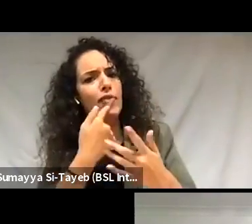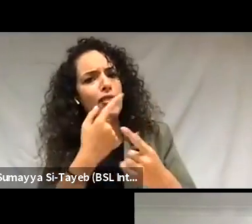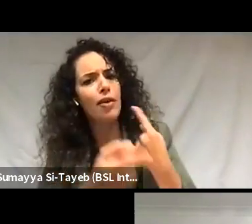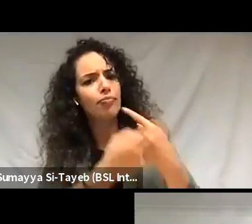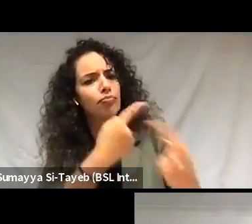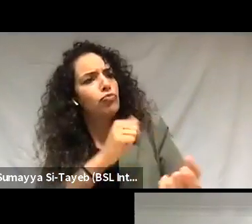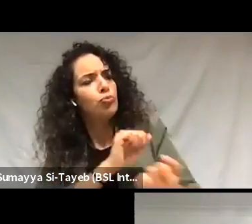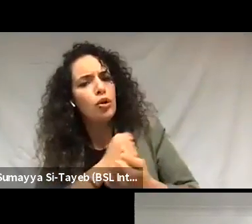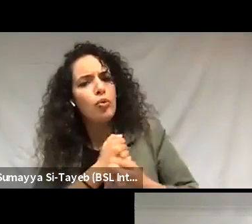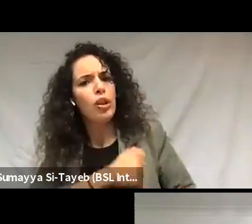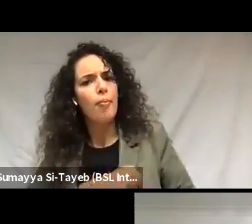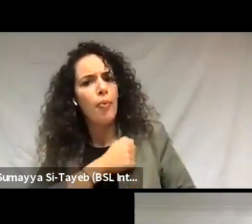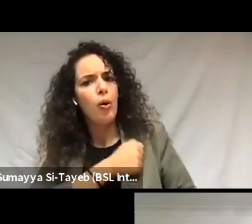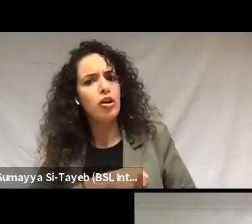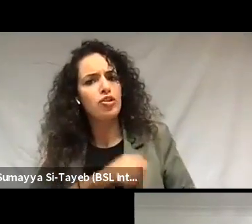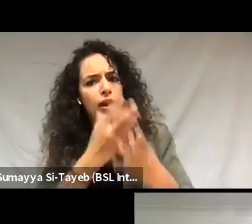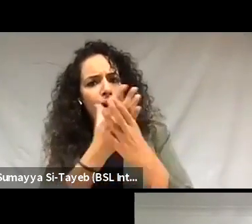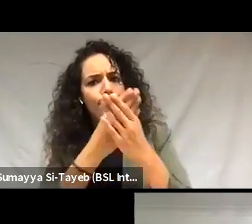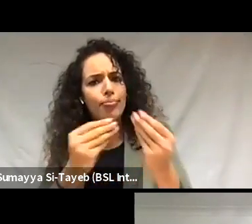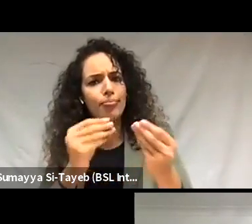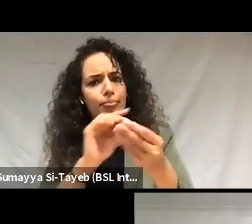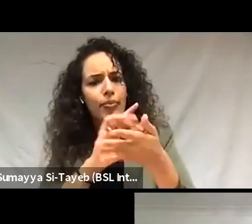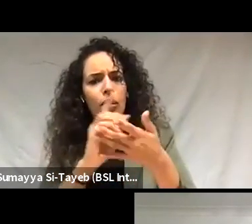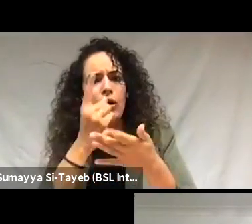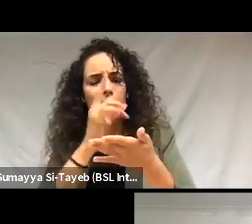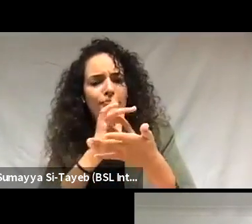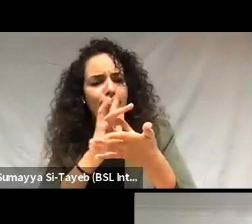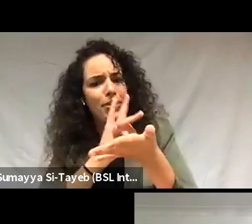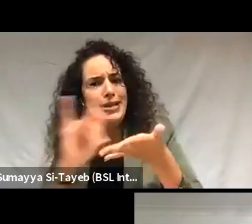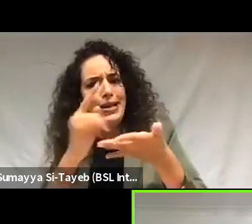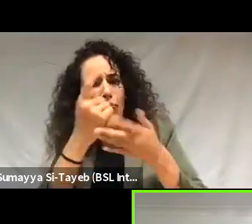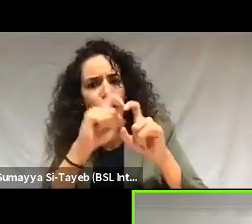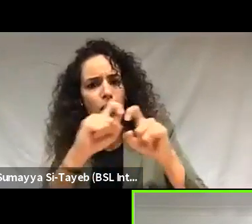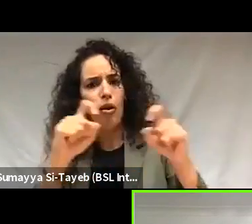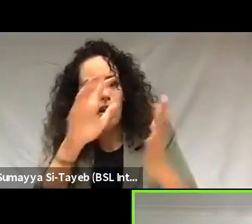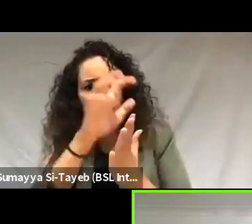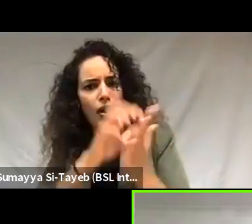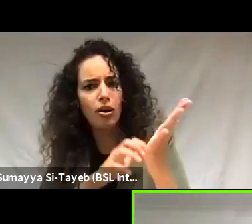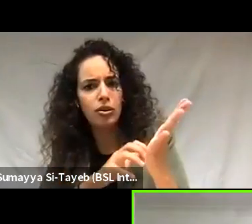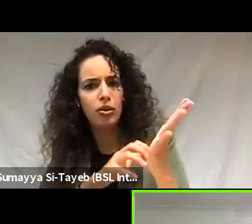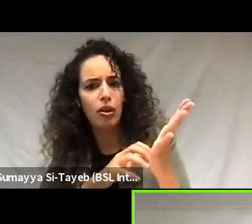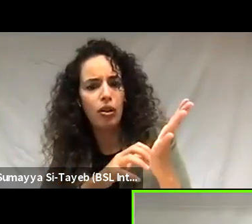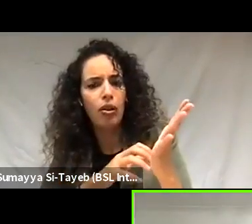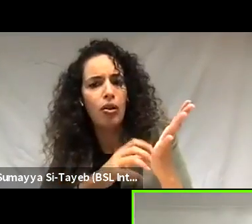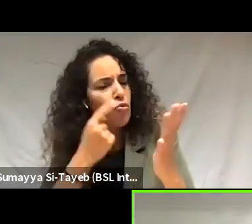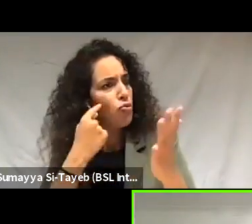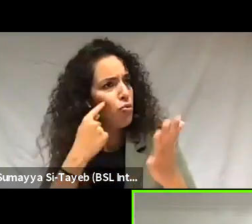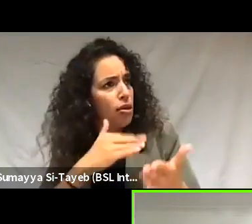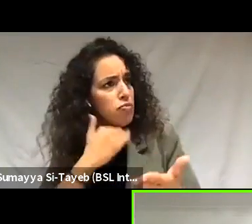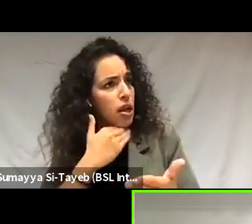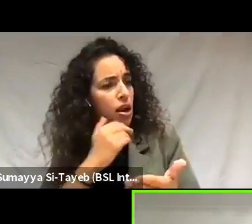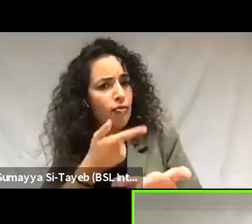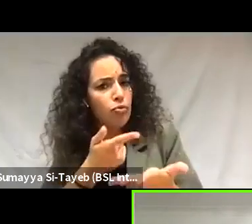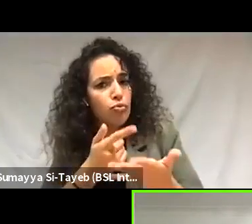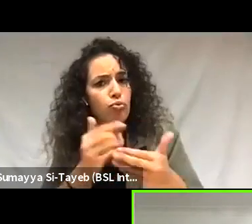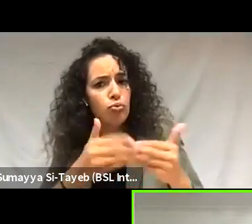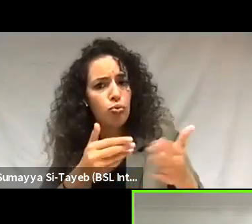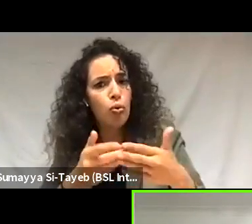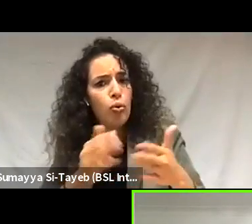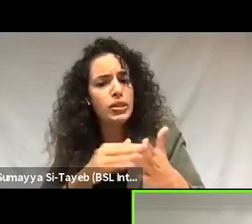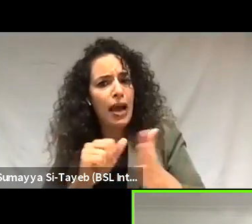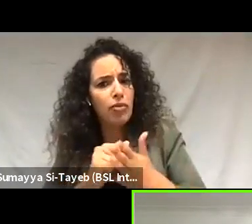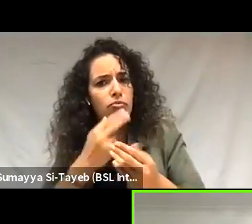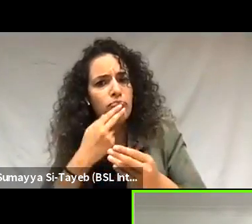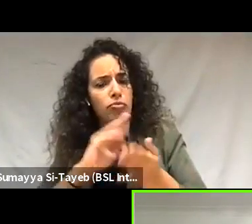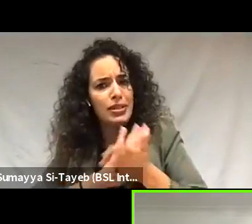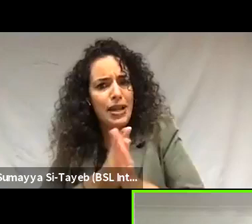you think that erased the damage that they'd done to your reputation? If only it was so simple. Sadly, it isn't. The pressure on the group,